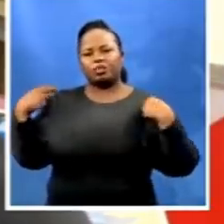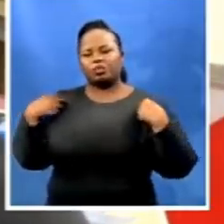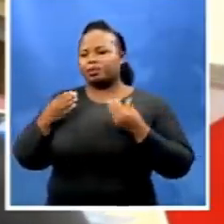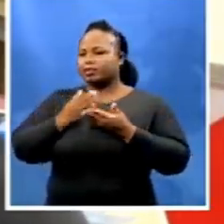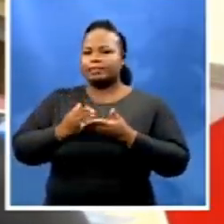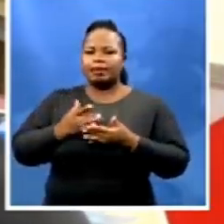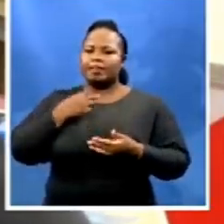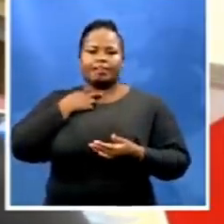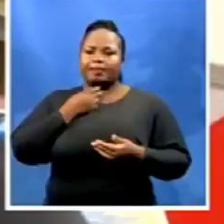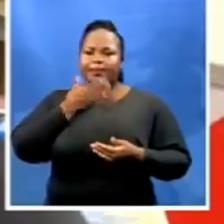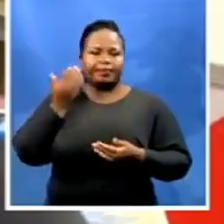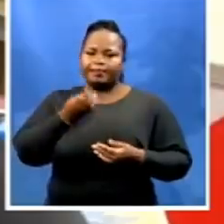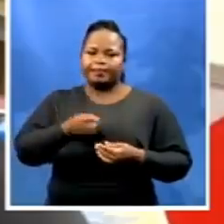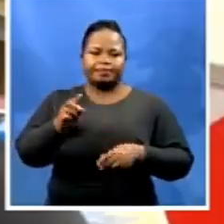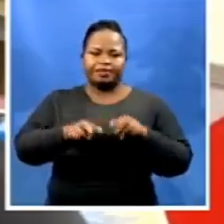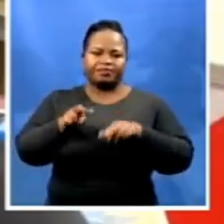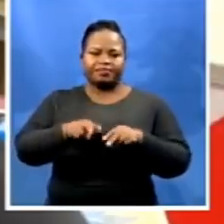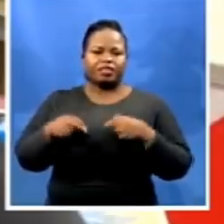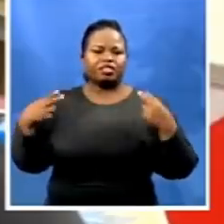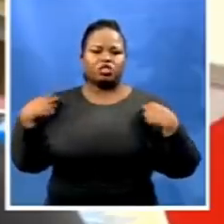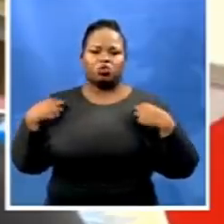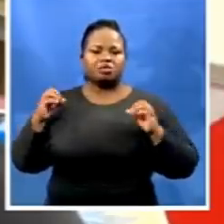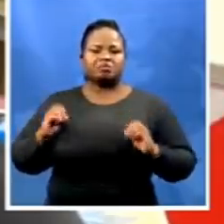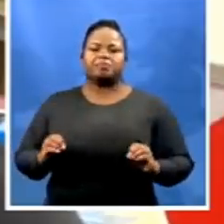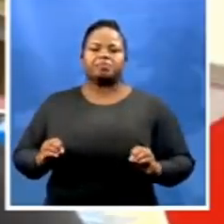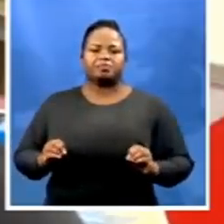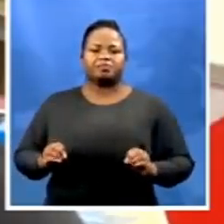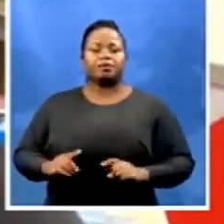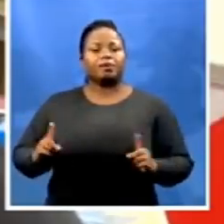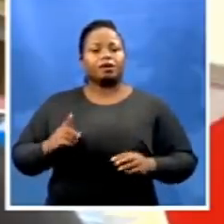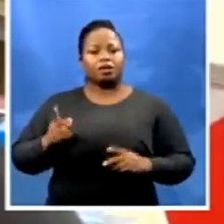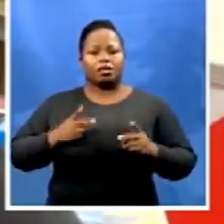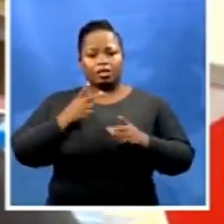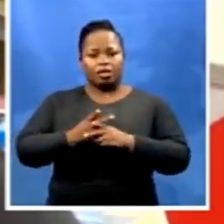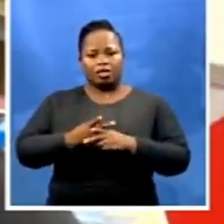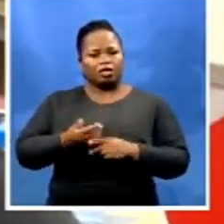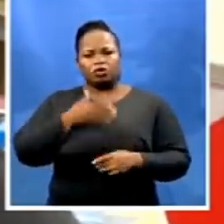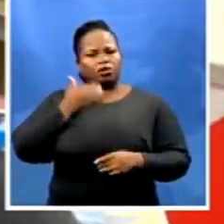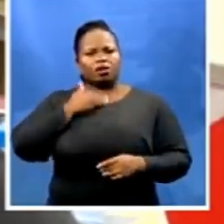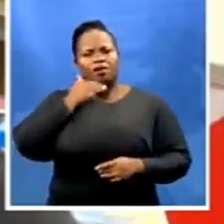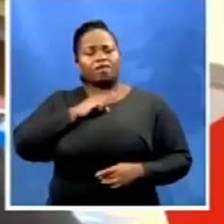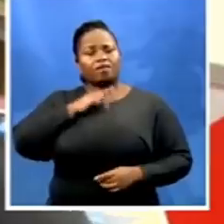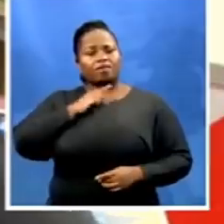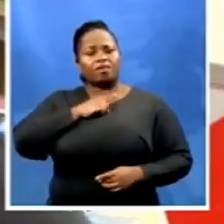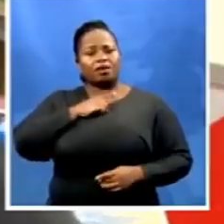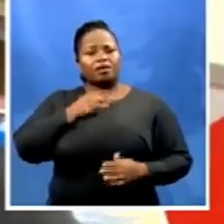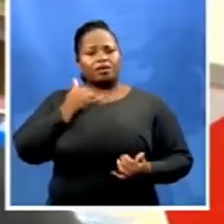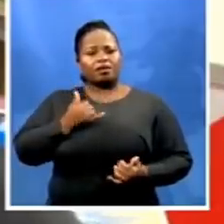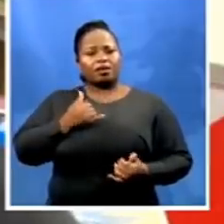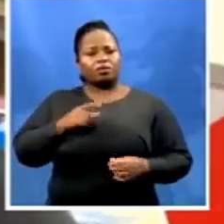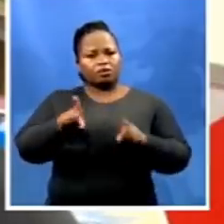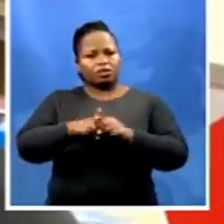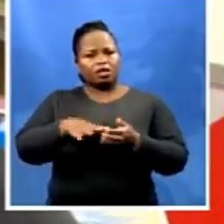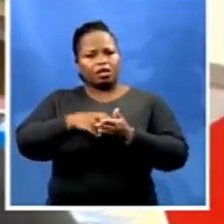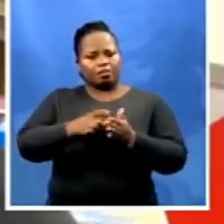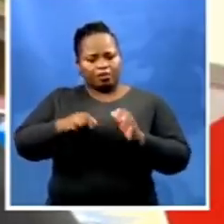as I'm saying, they also seem to be insufficient because they are also vulnerable. They get killed,